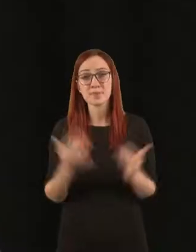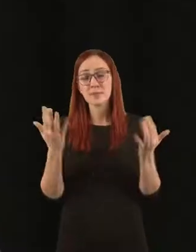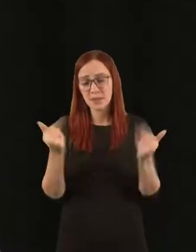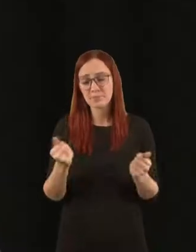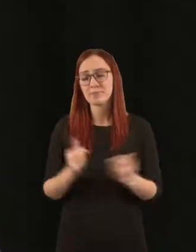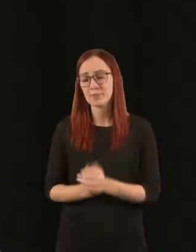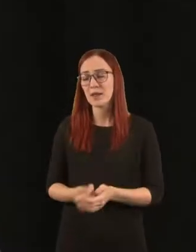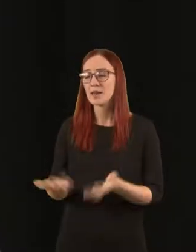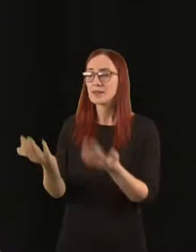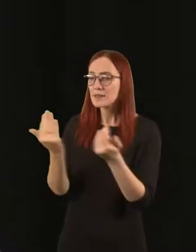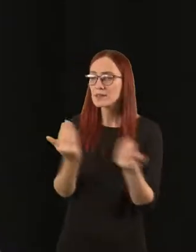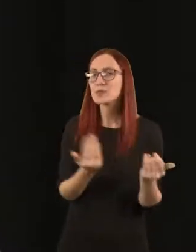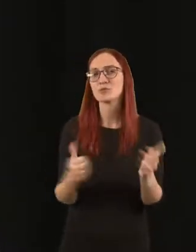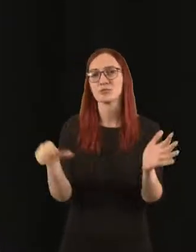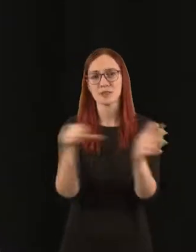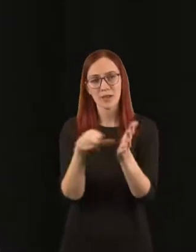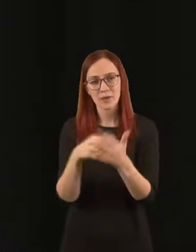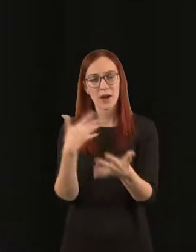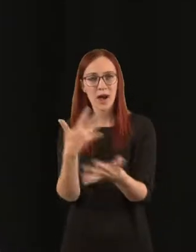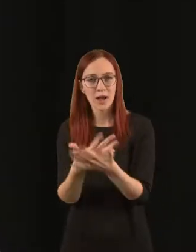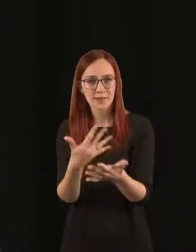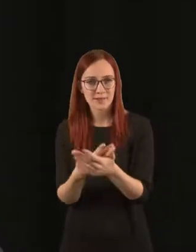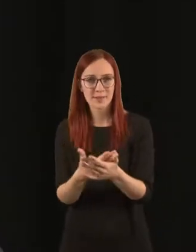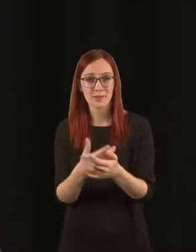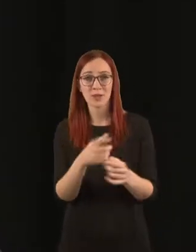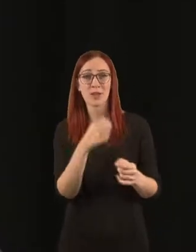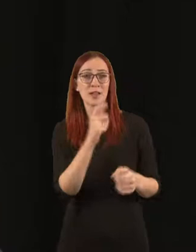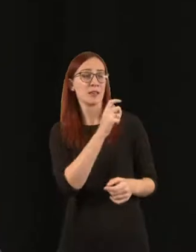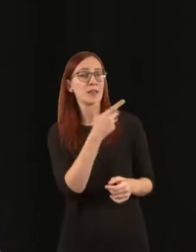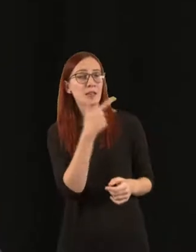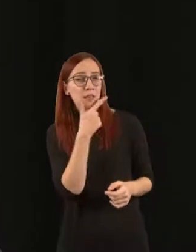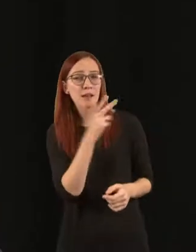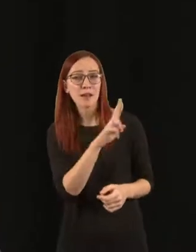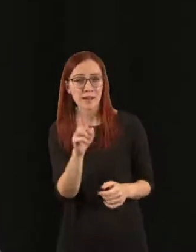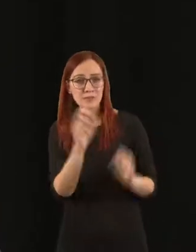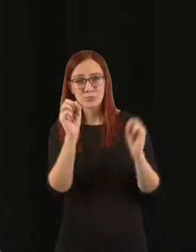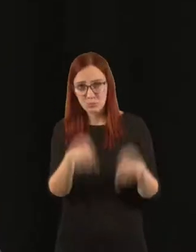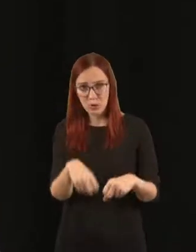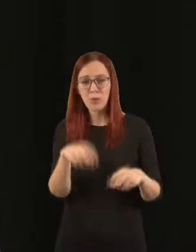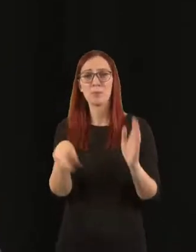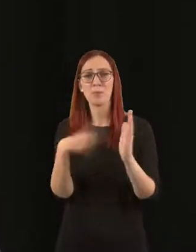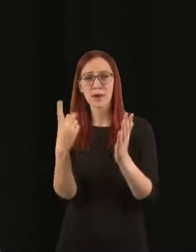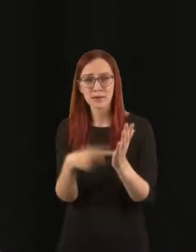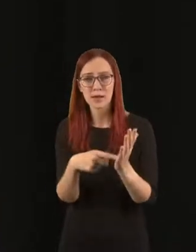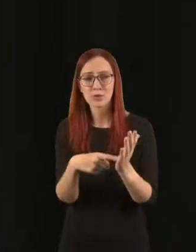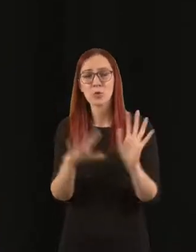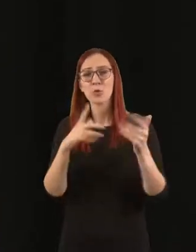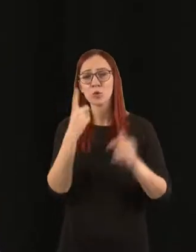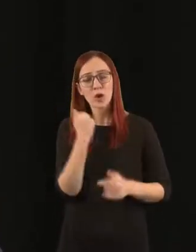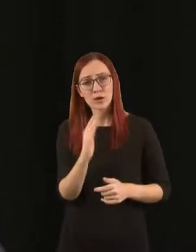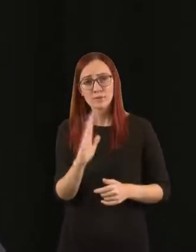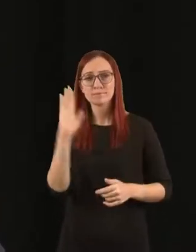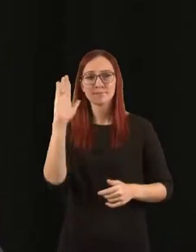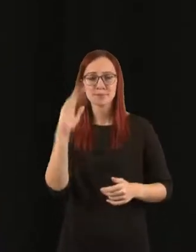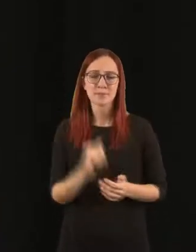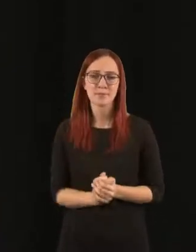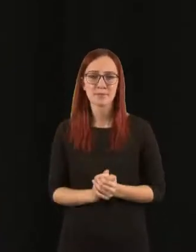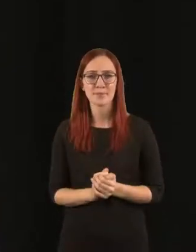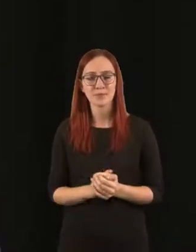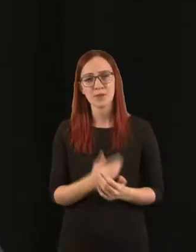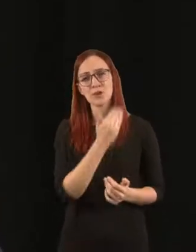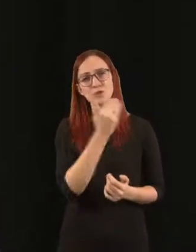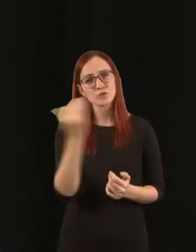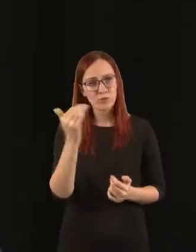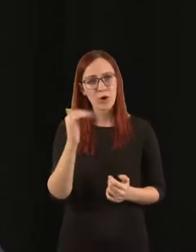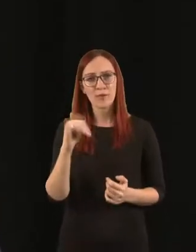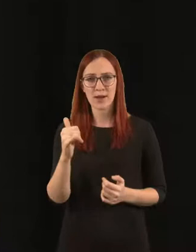start the discussion. I am inviting the audience also to